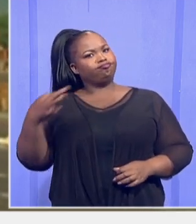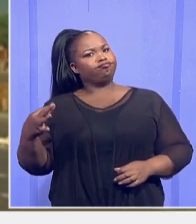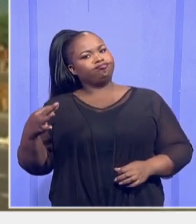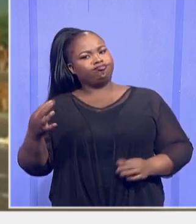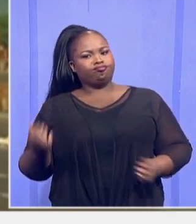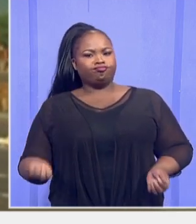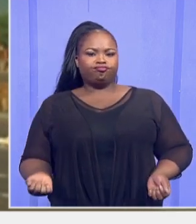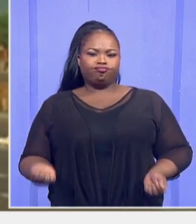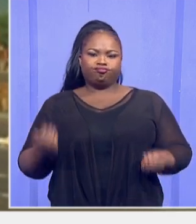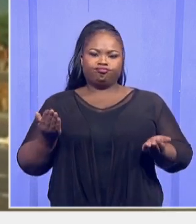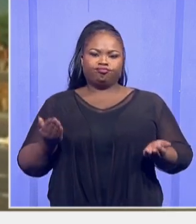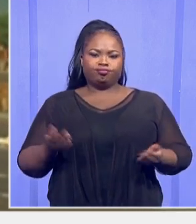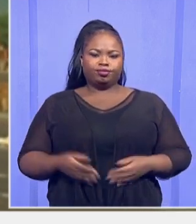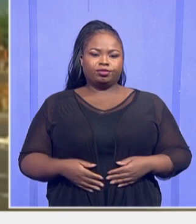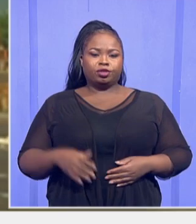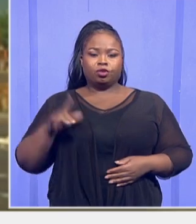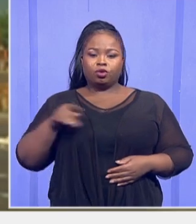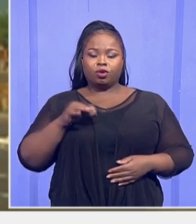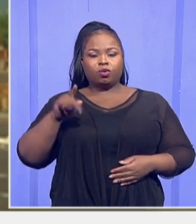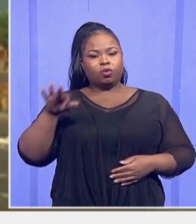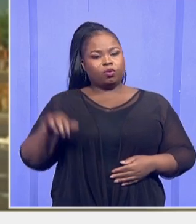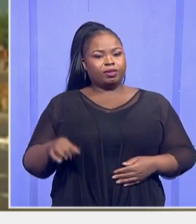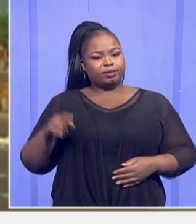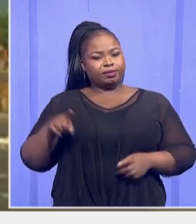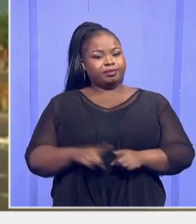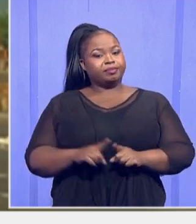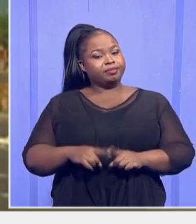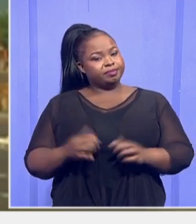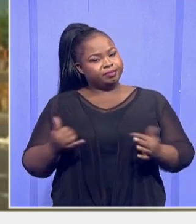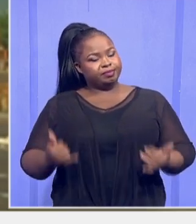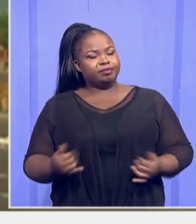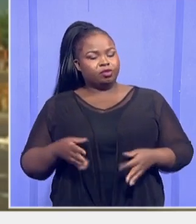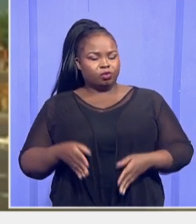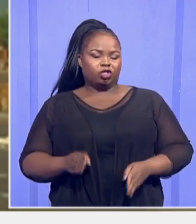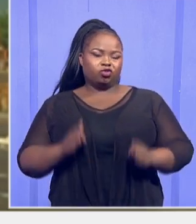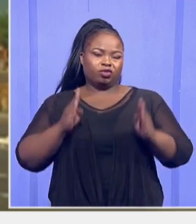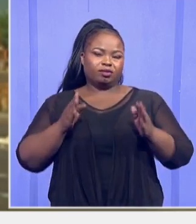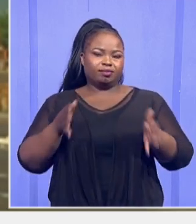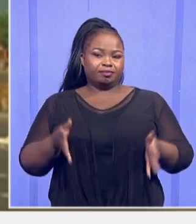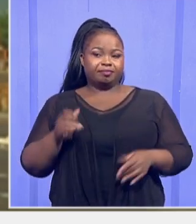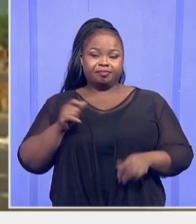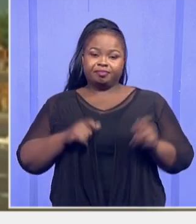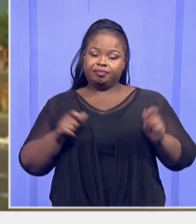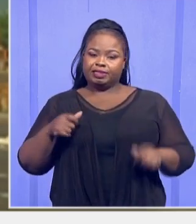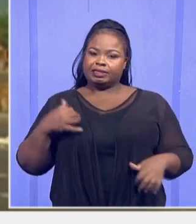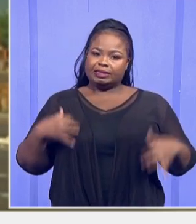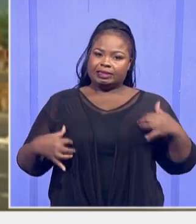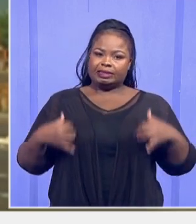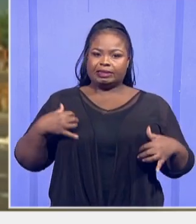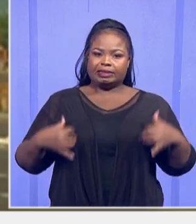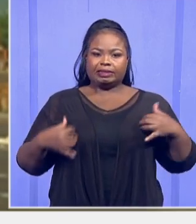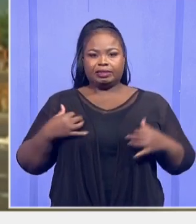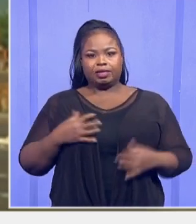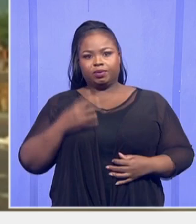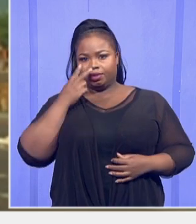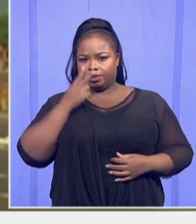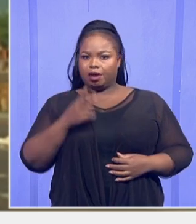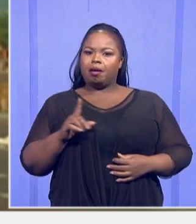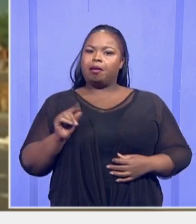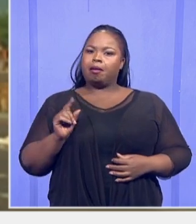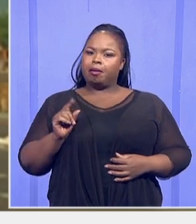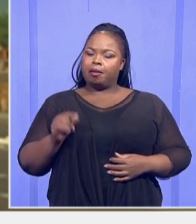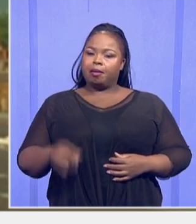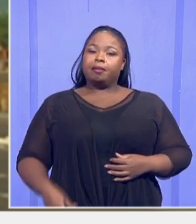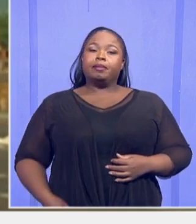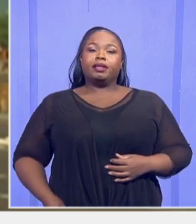services. So Nkowankowa is crazy as we speak along the street, as people are really beginning to see that particular